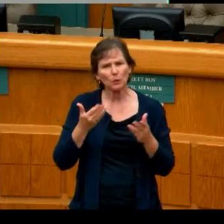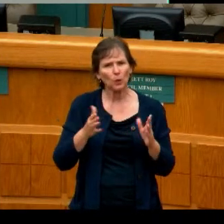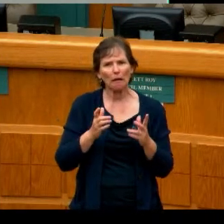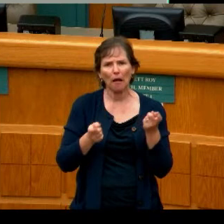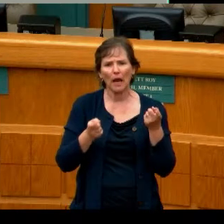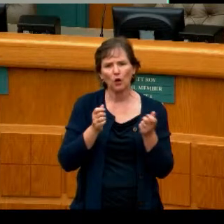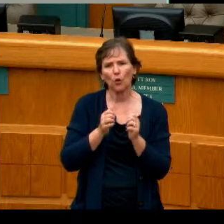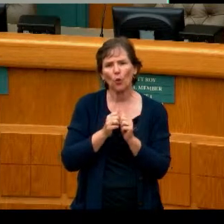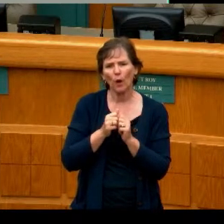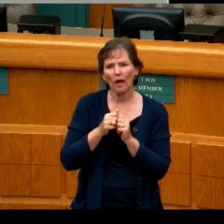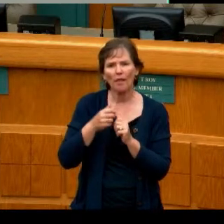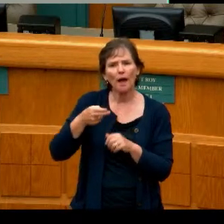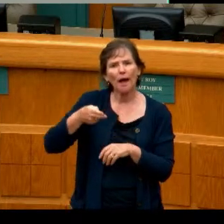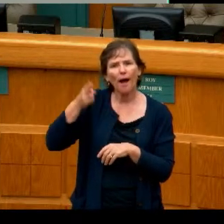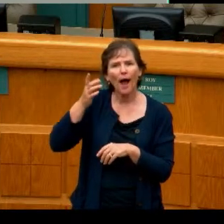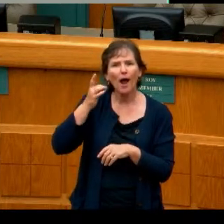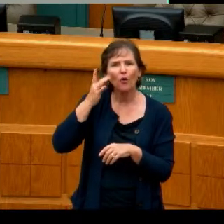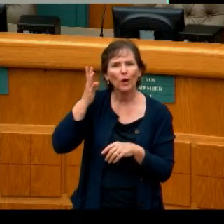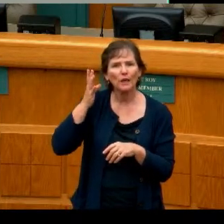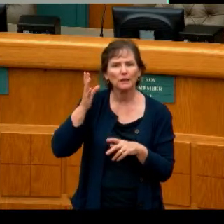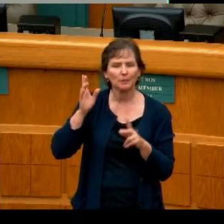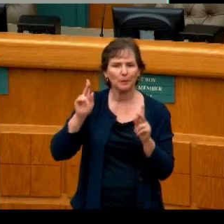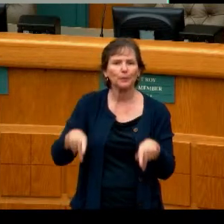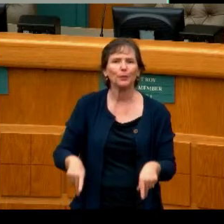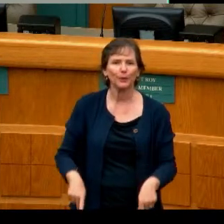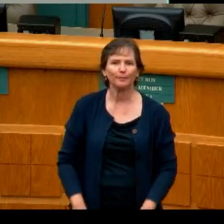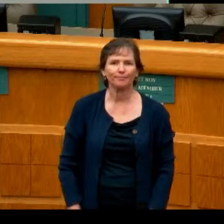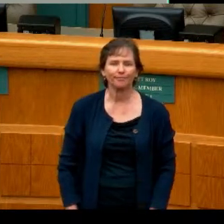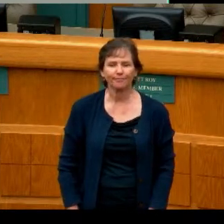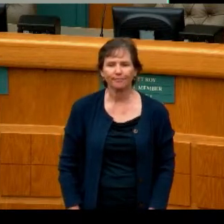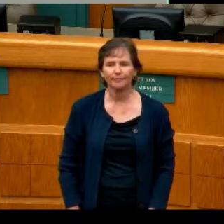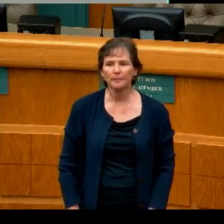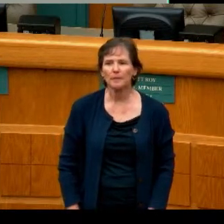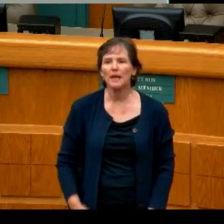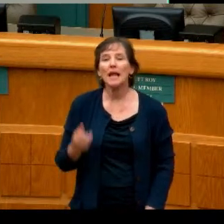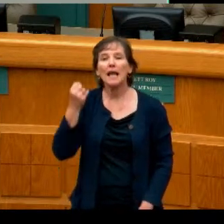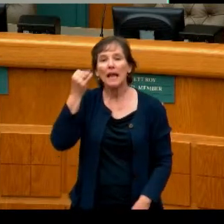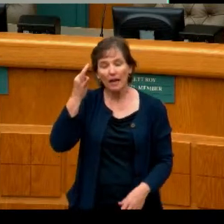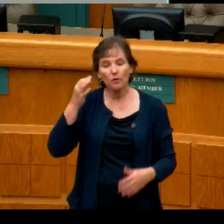could really help to protect our vulnerable populations.